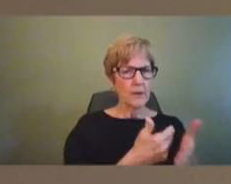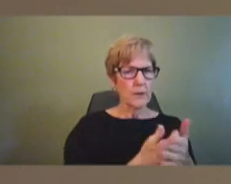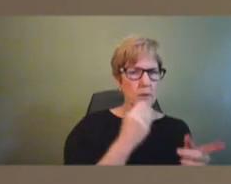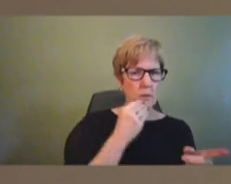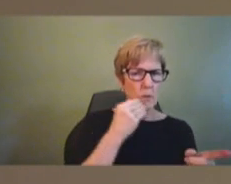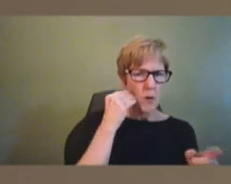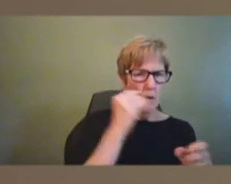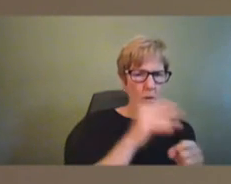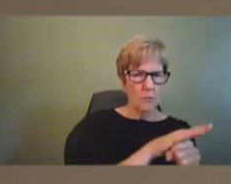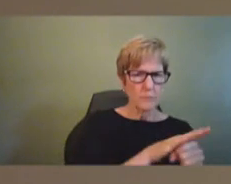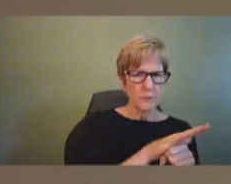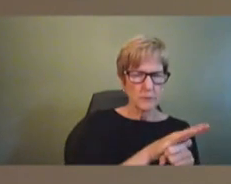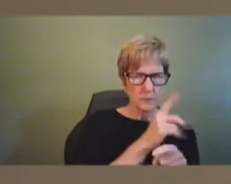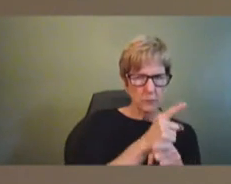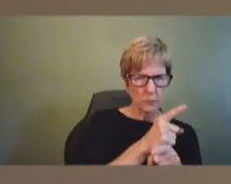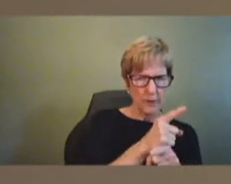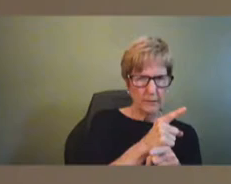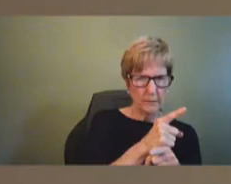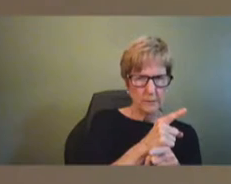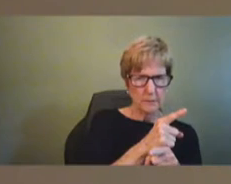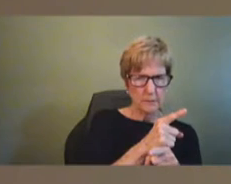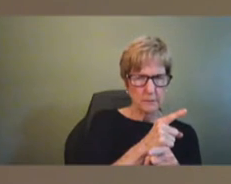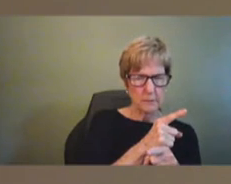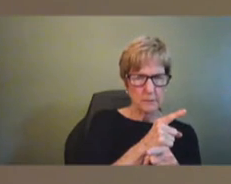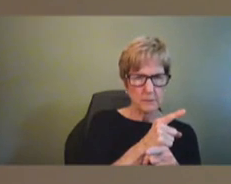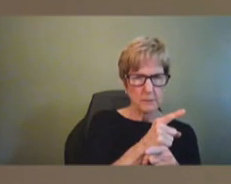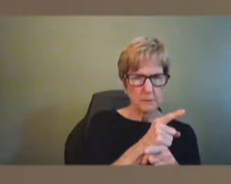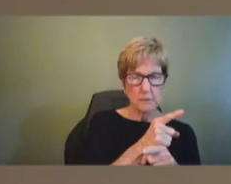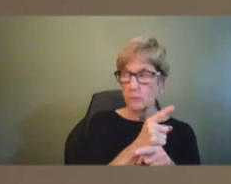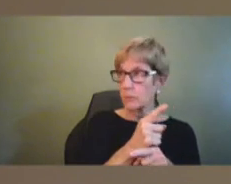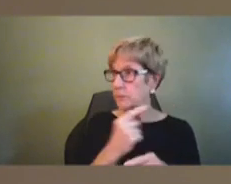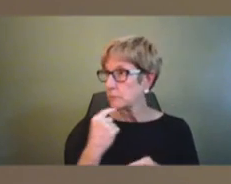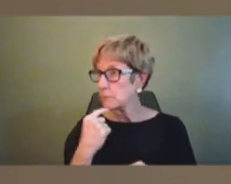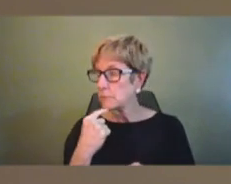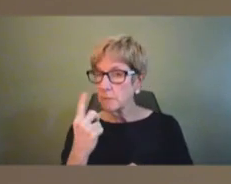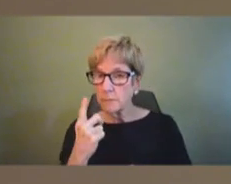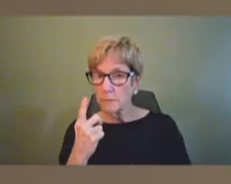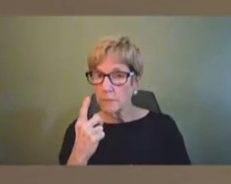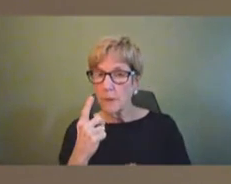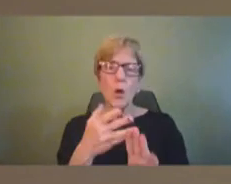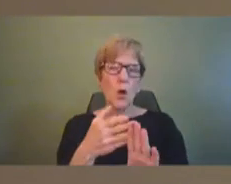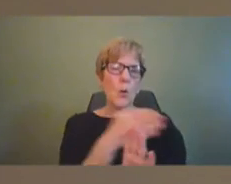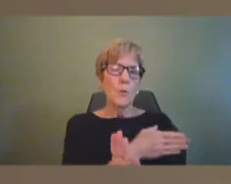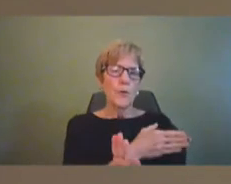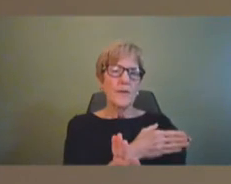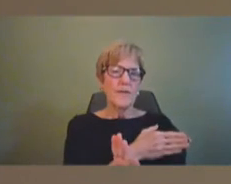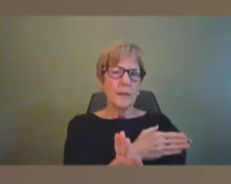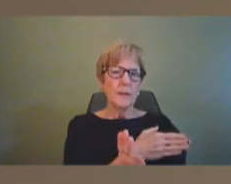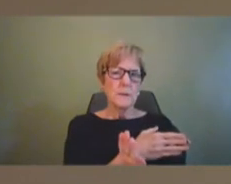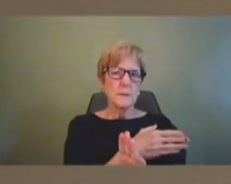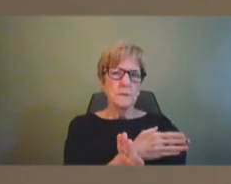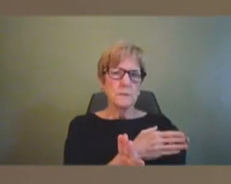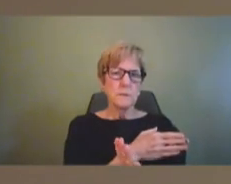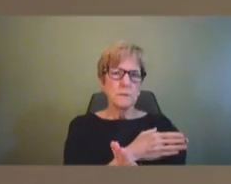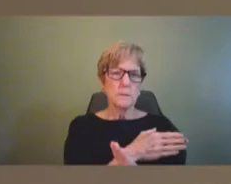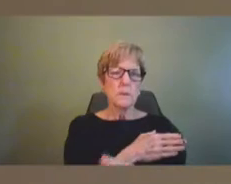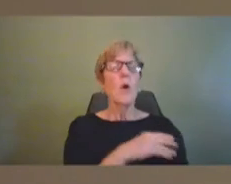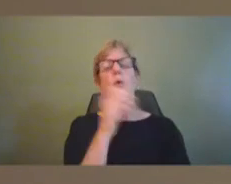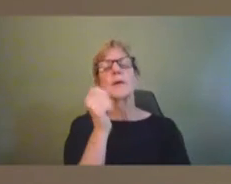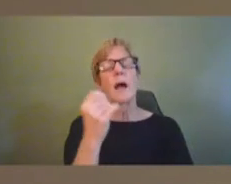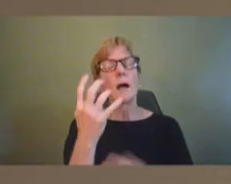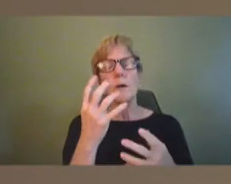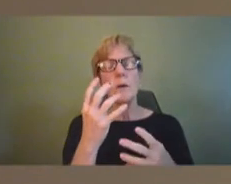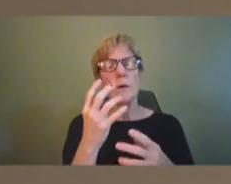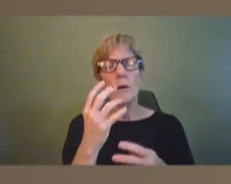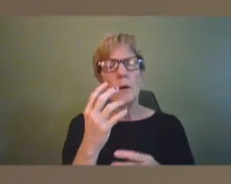previous the previous one that we I'm sorry it was a previous previous item previous item yeah I just wanted to make sure that